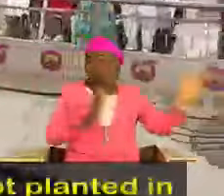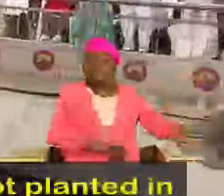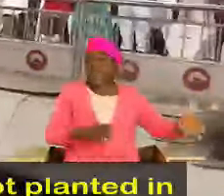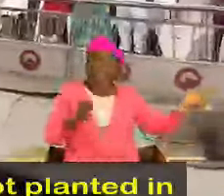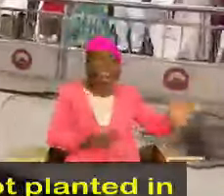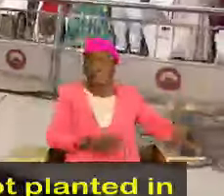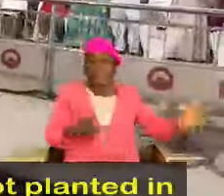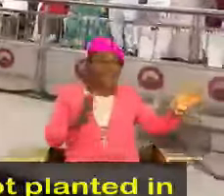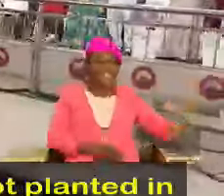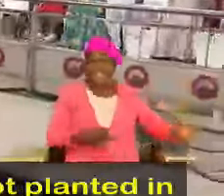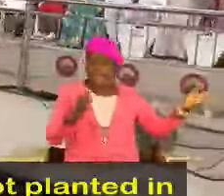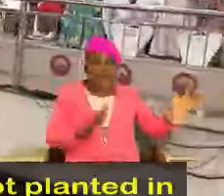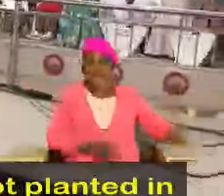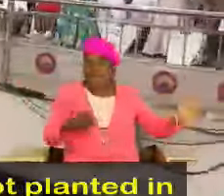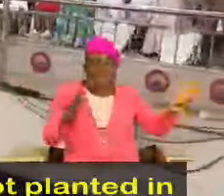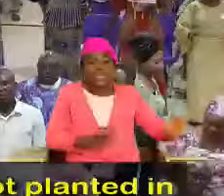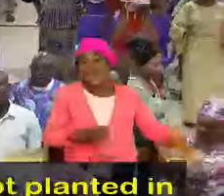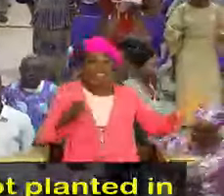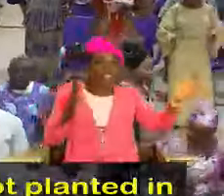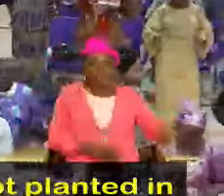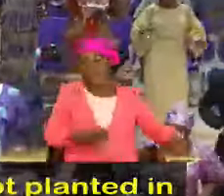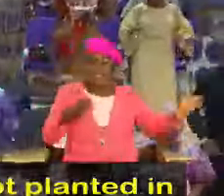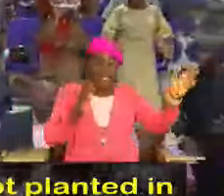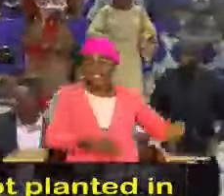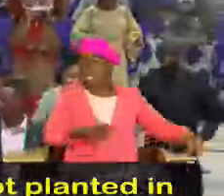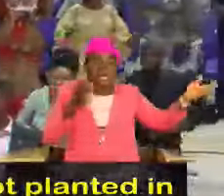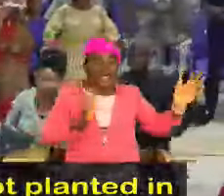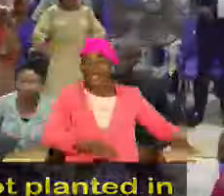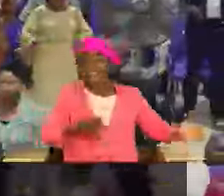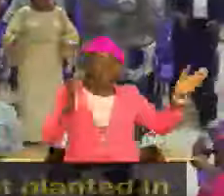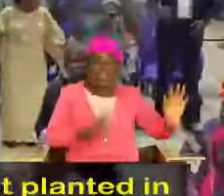ah die die die